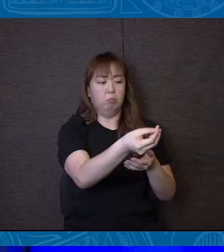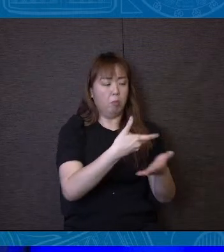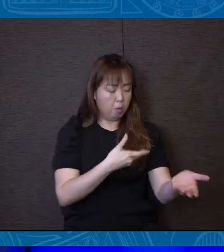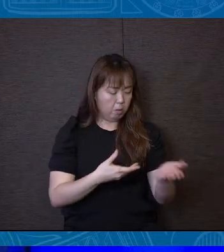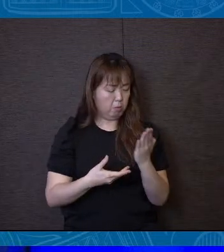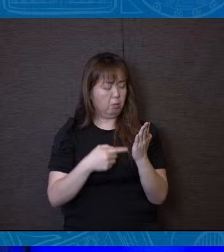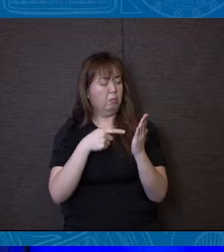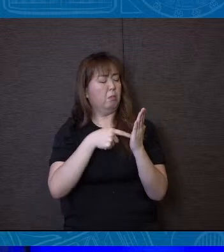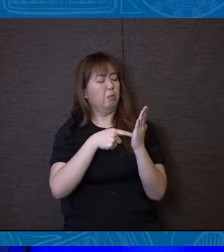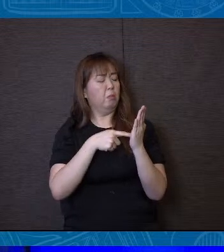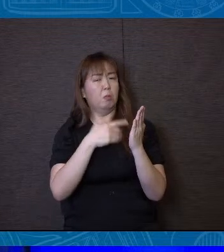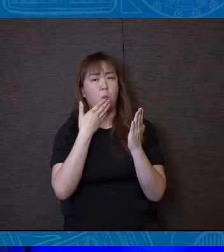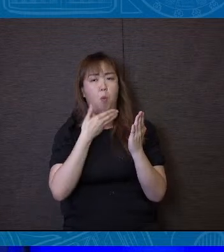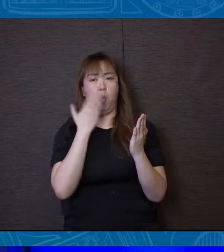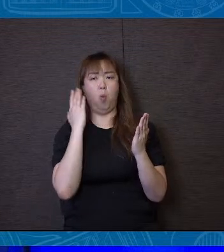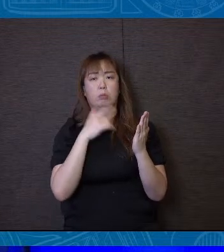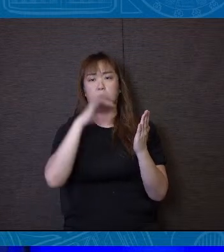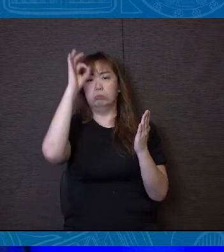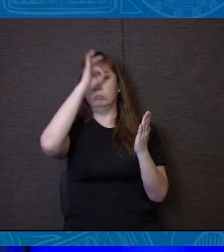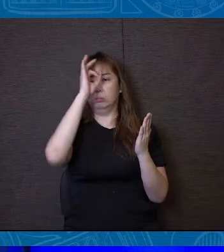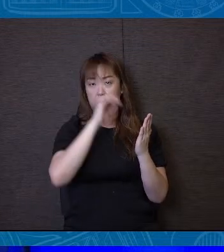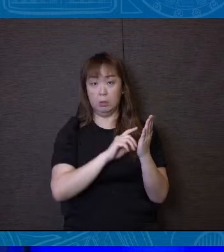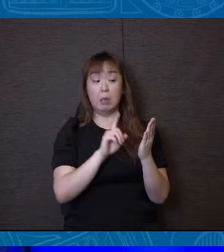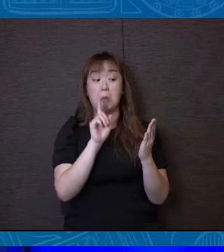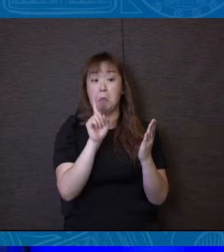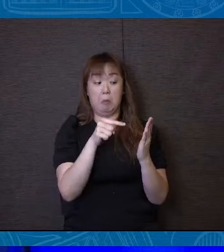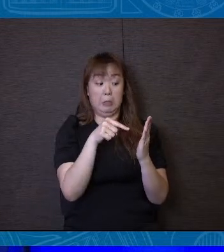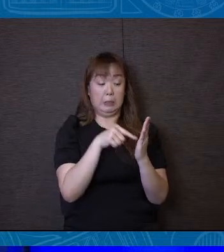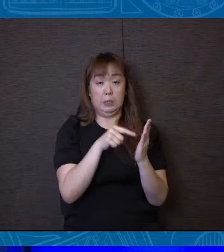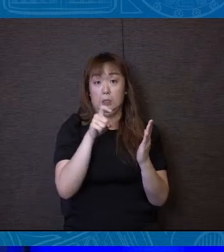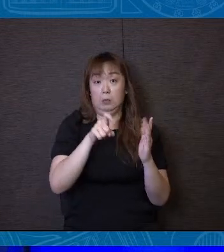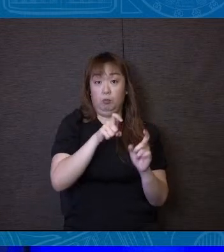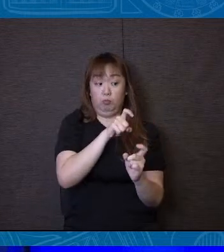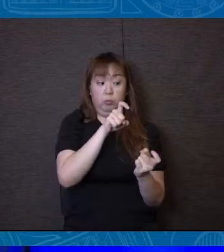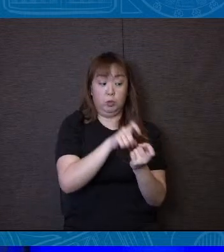at last mile, but also it should be accurate so that